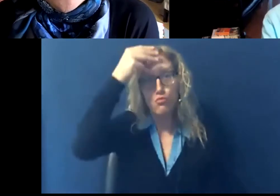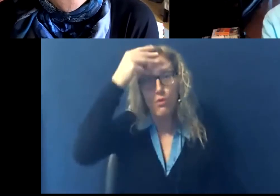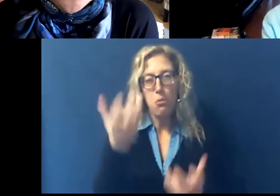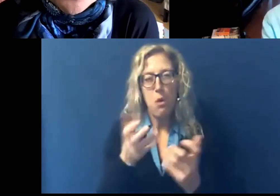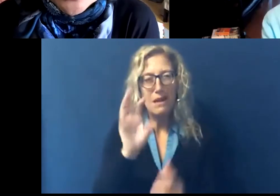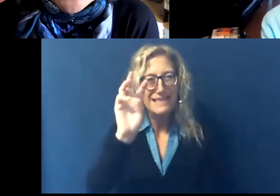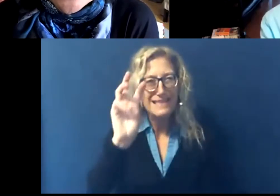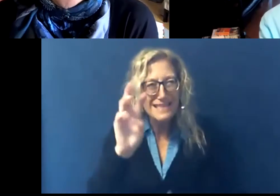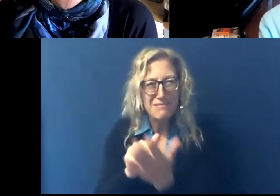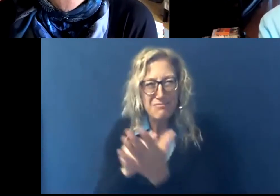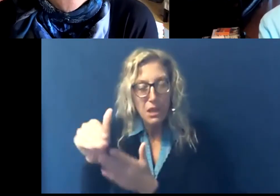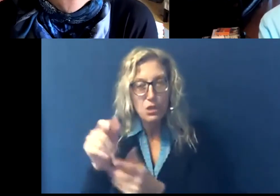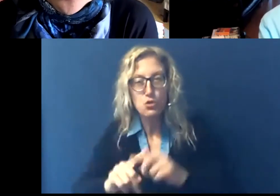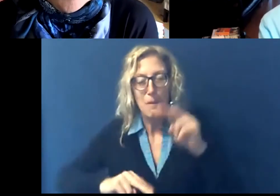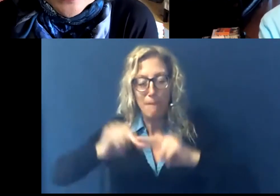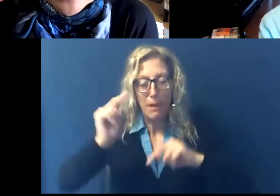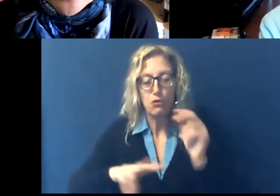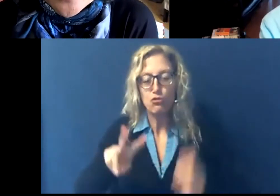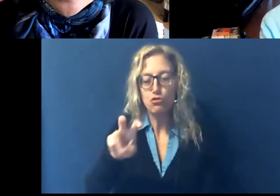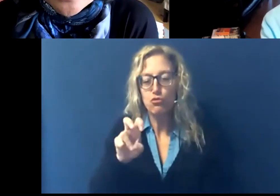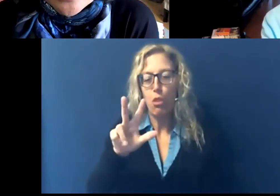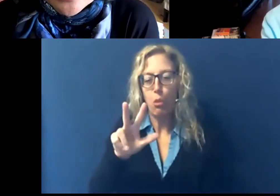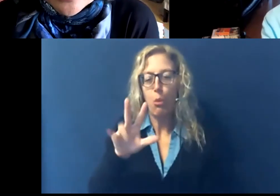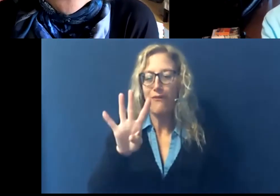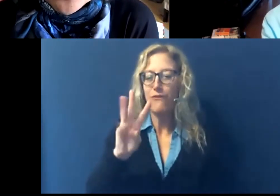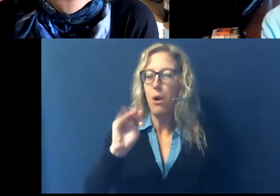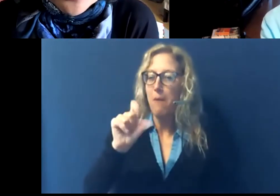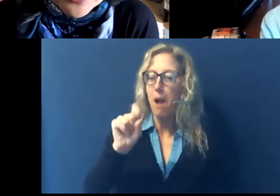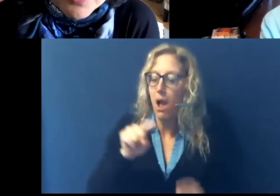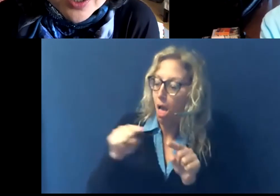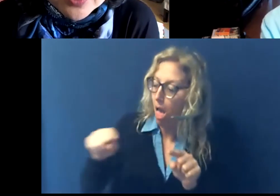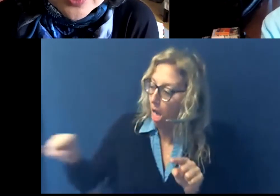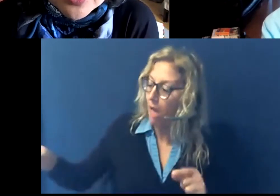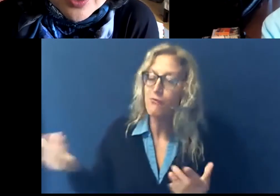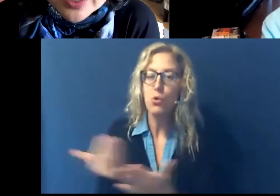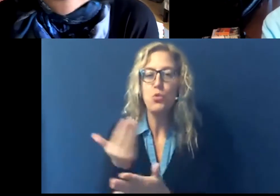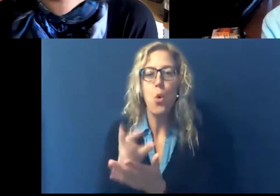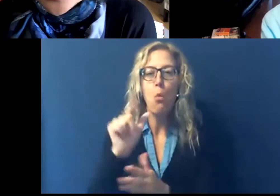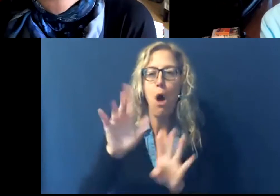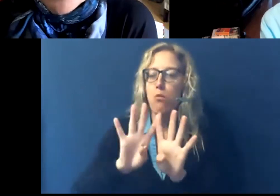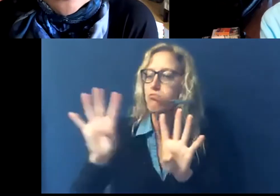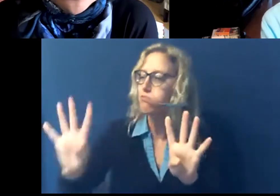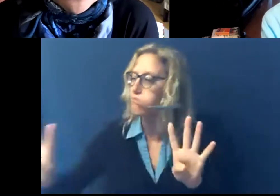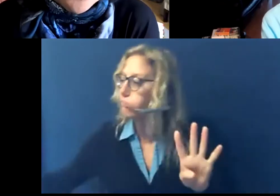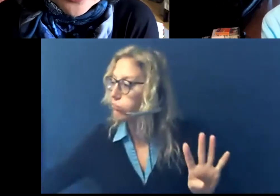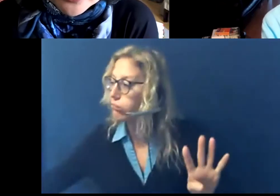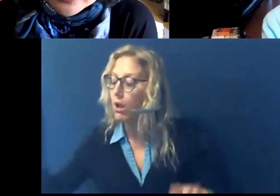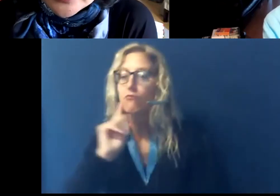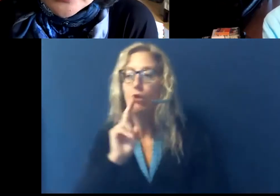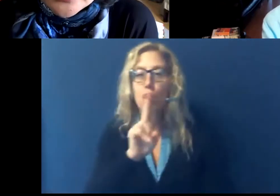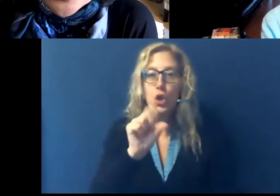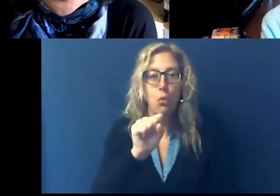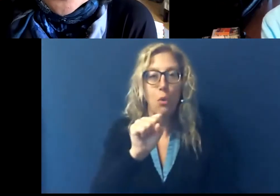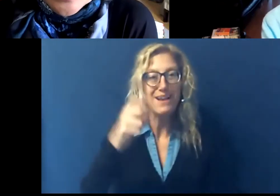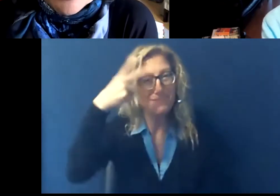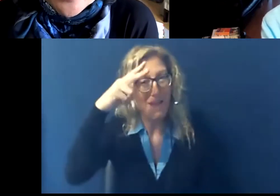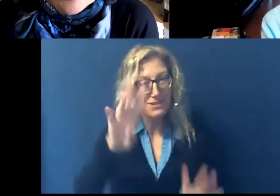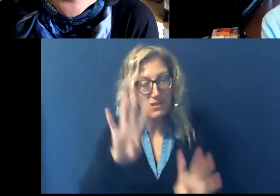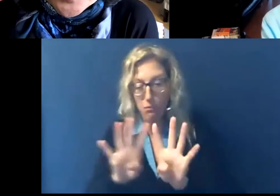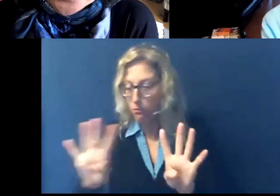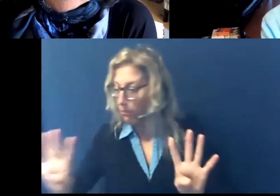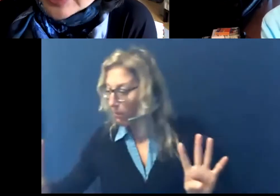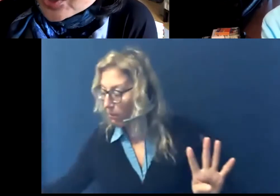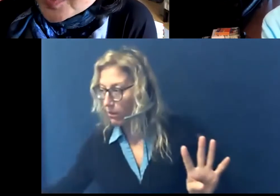to build 234 miles of new border wall along the US-Mexico border through some